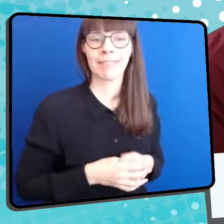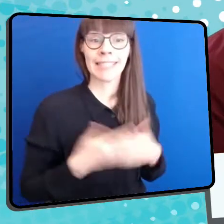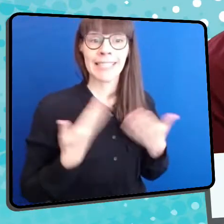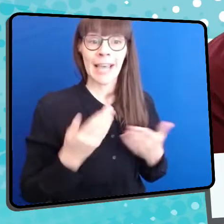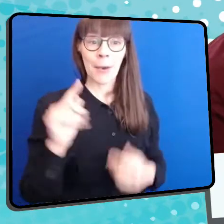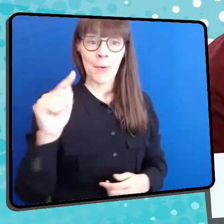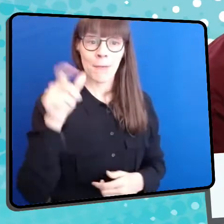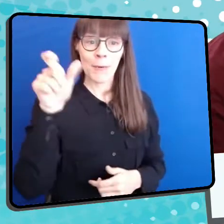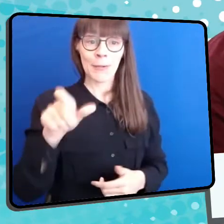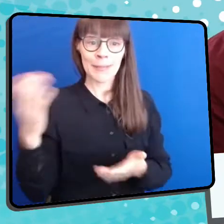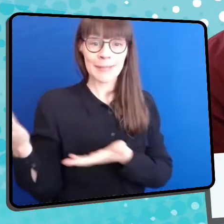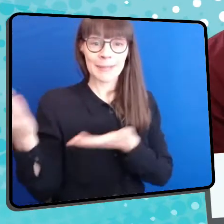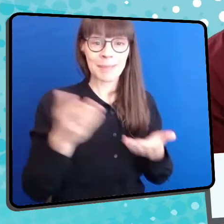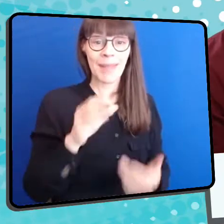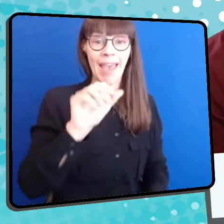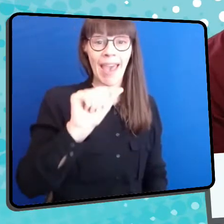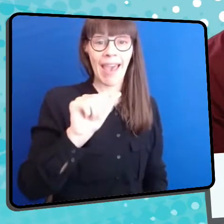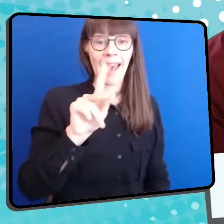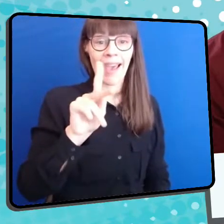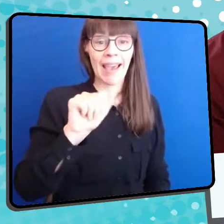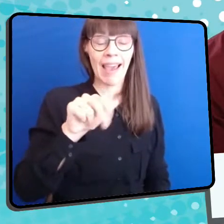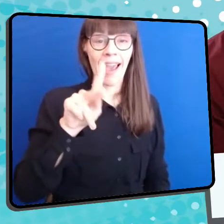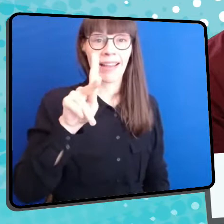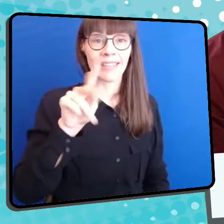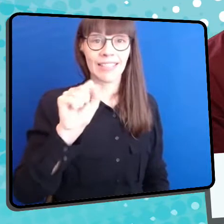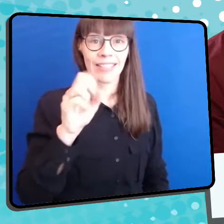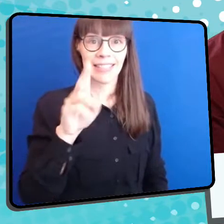Akanksha, hi. Hey, everyone.